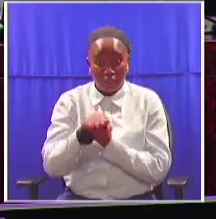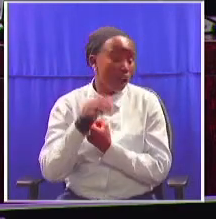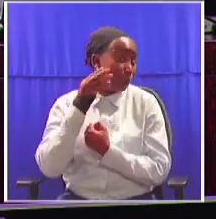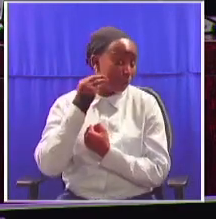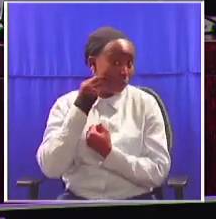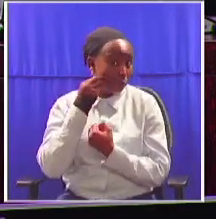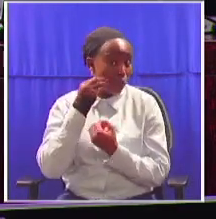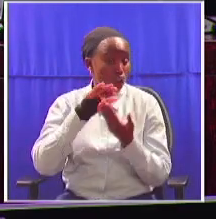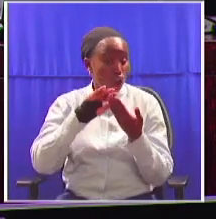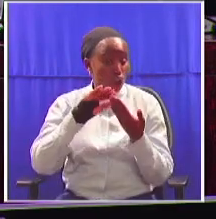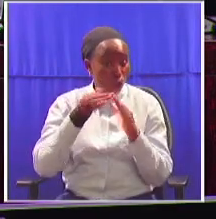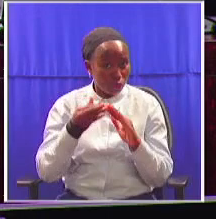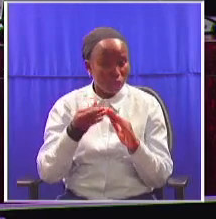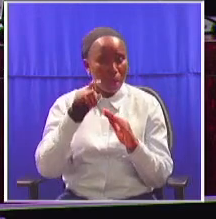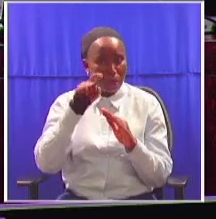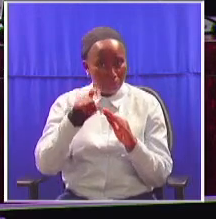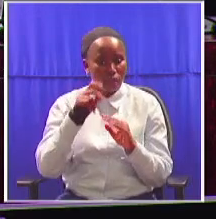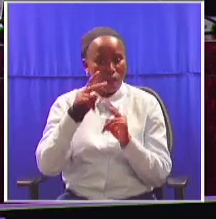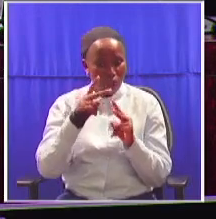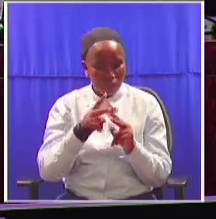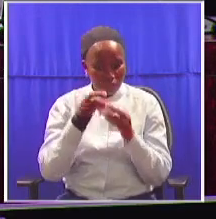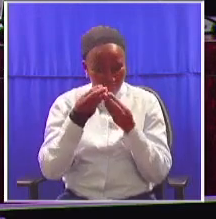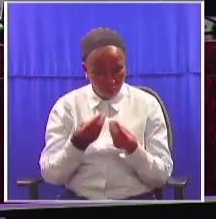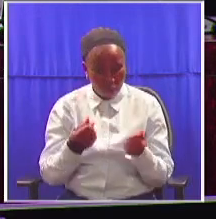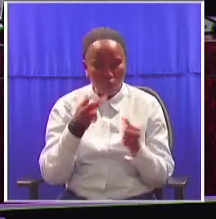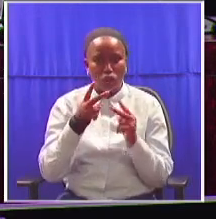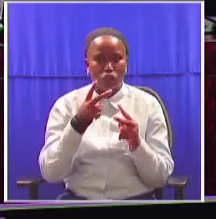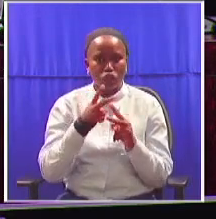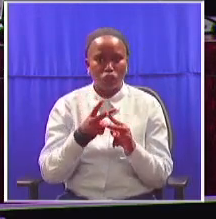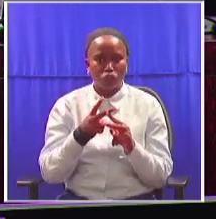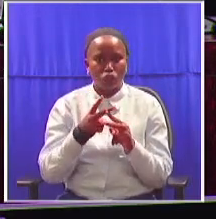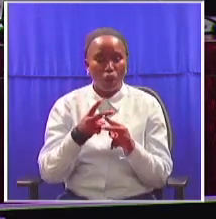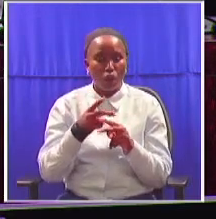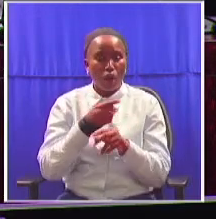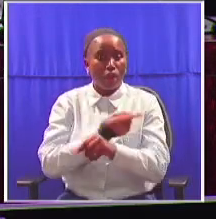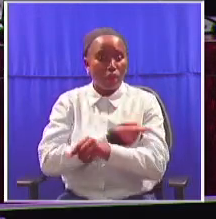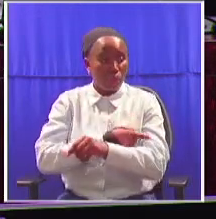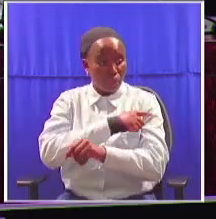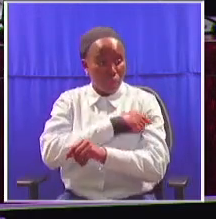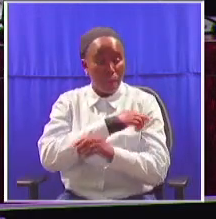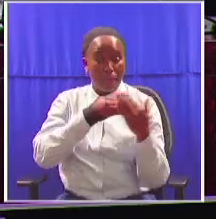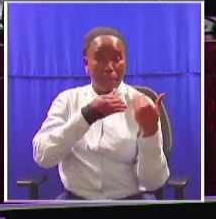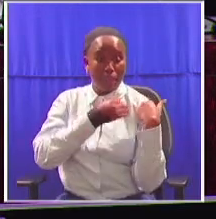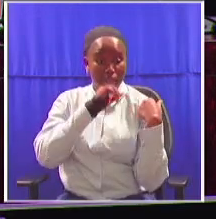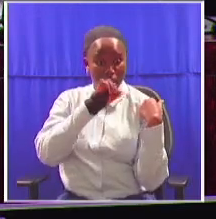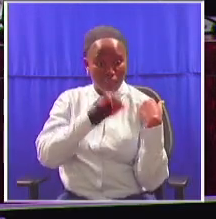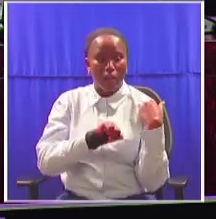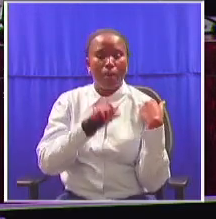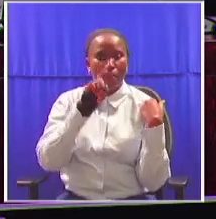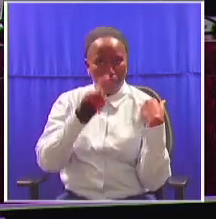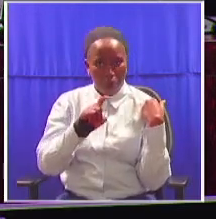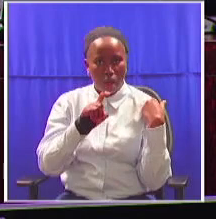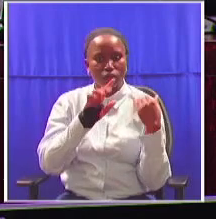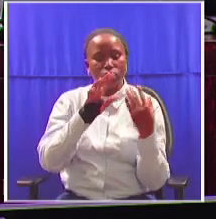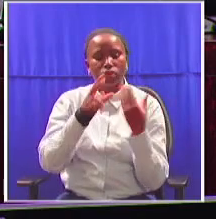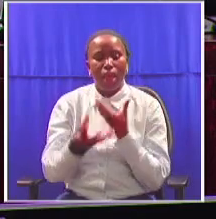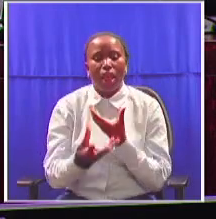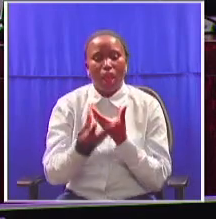advance the clear mandate it has built on with regard to an